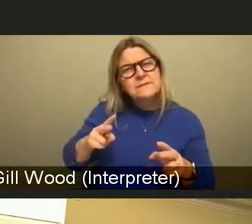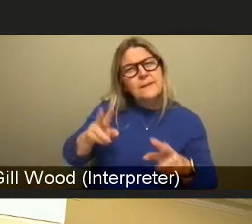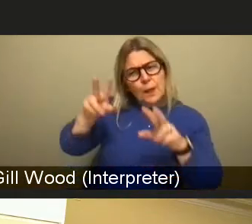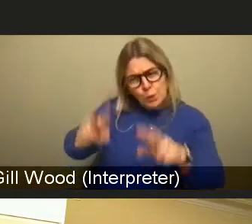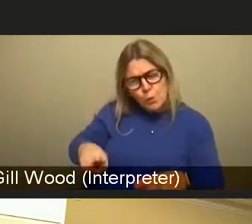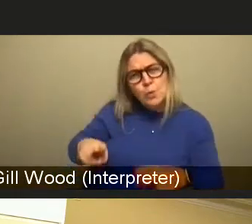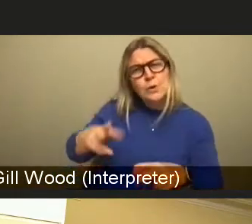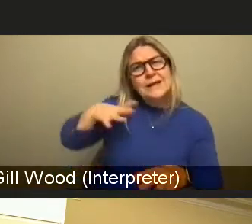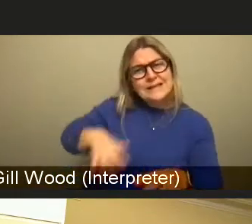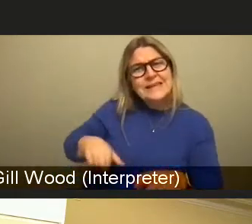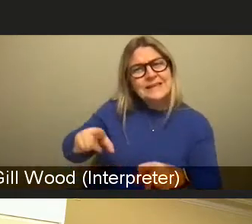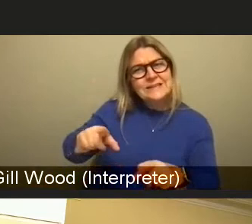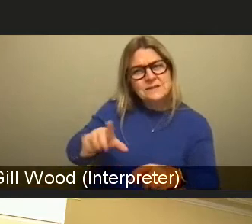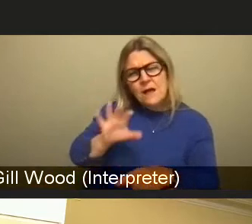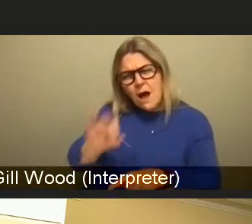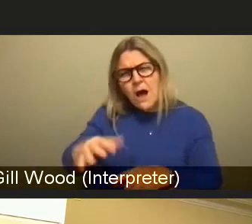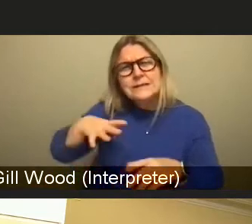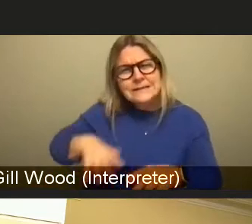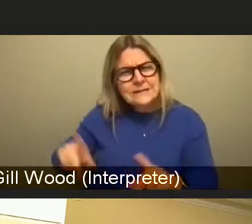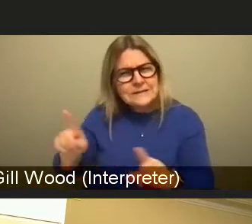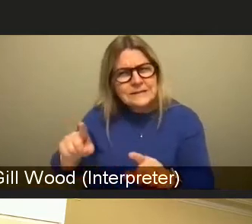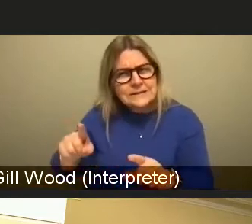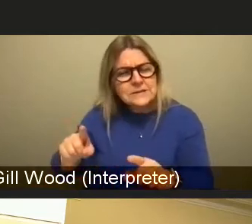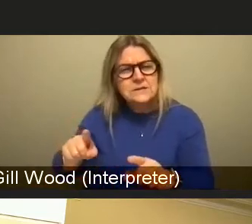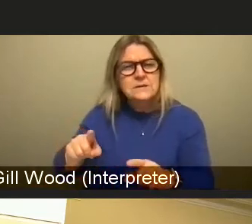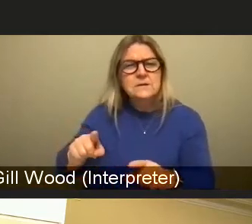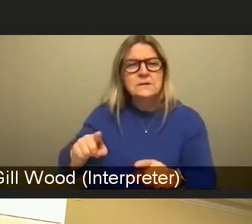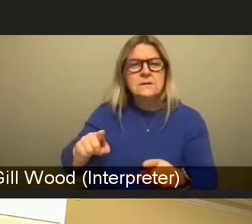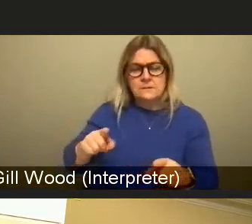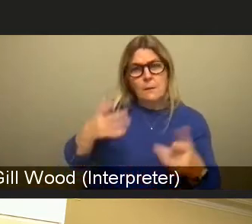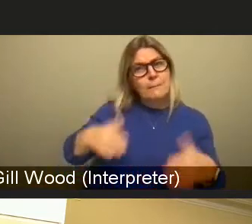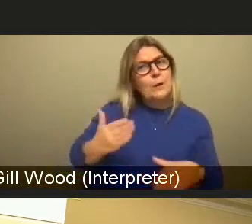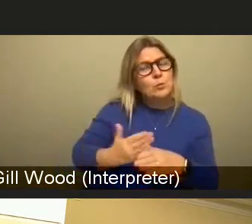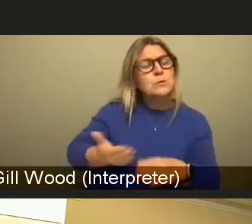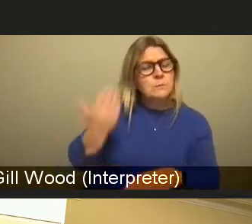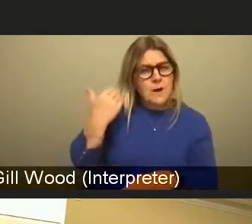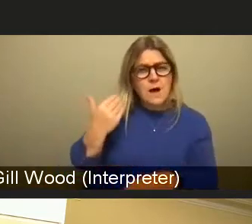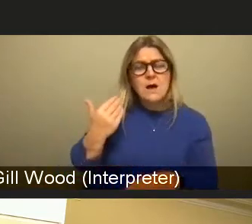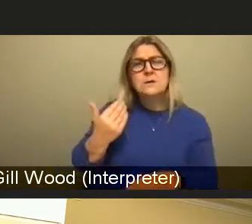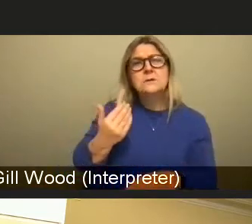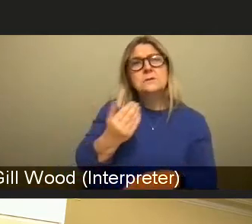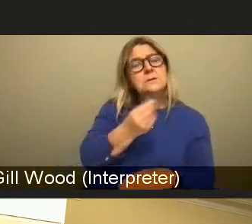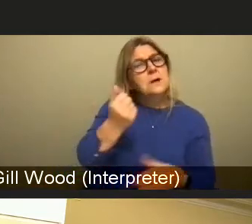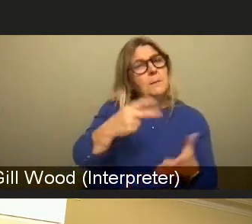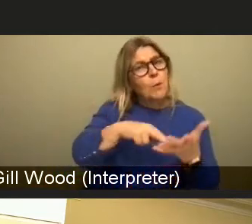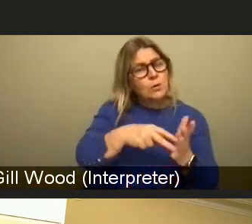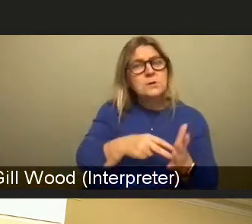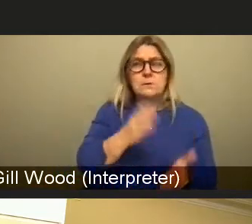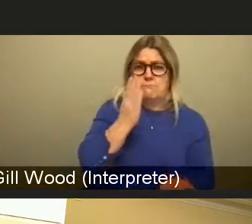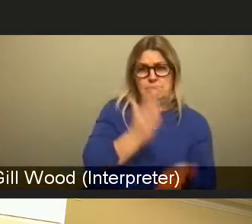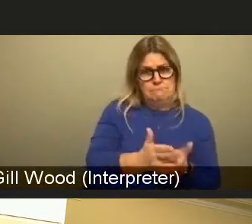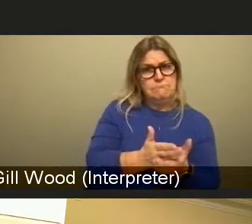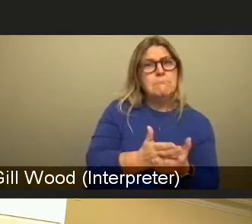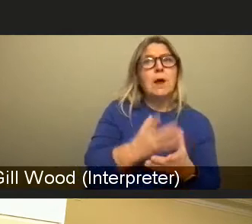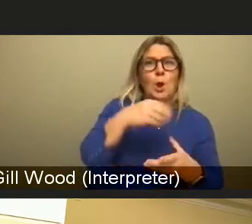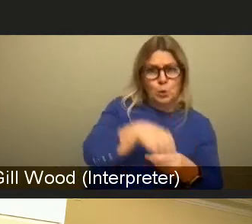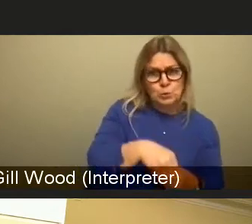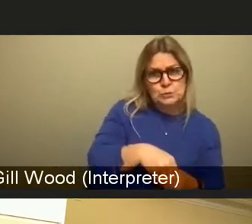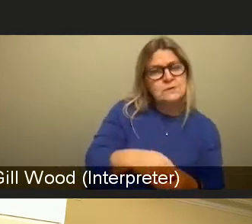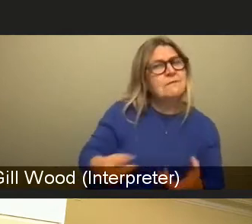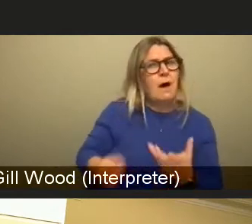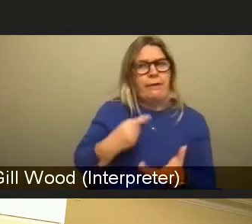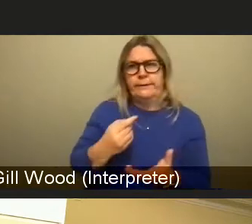for employers who aren't disability inclusive and employers who are, and the difference is night and day. Things